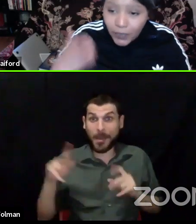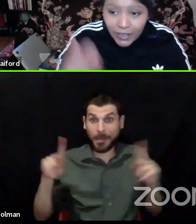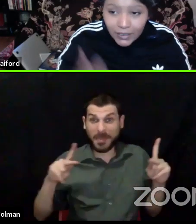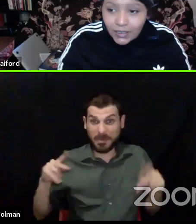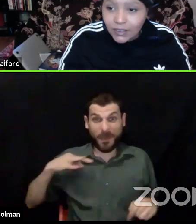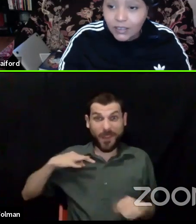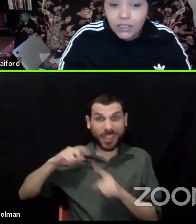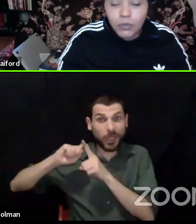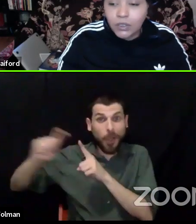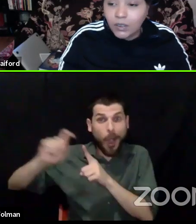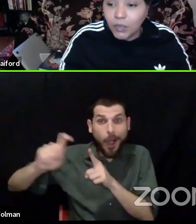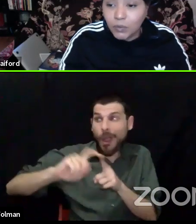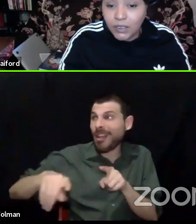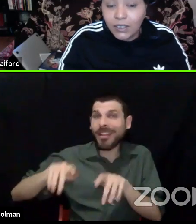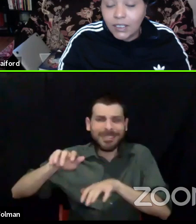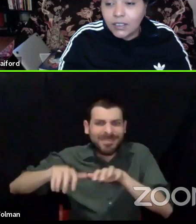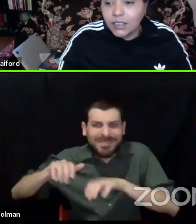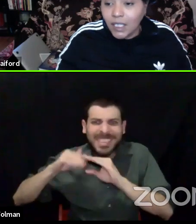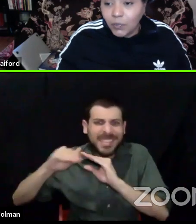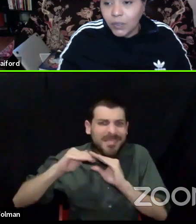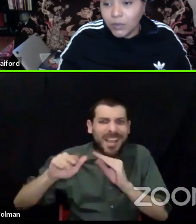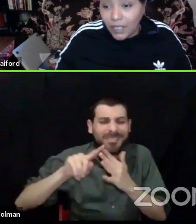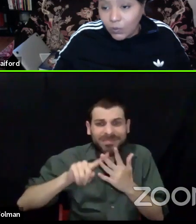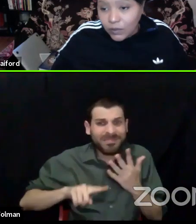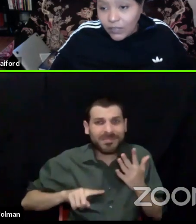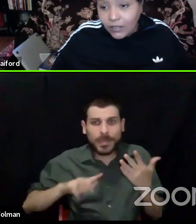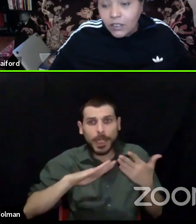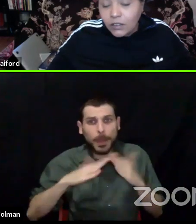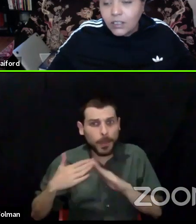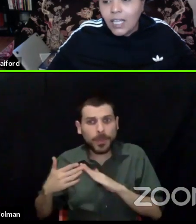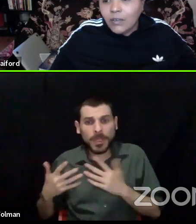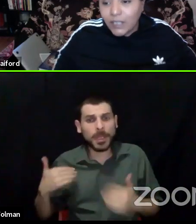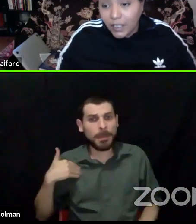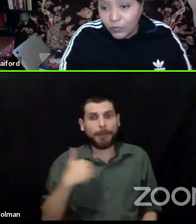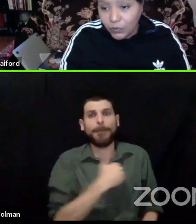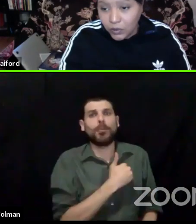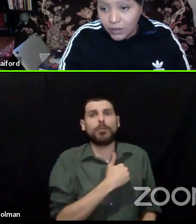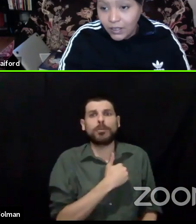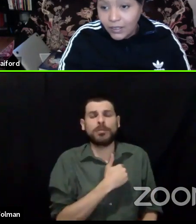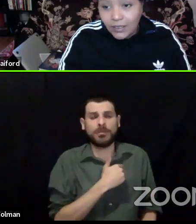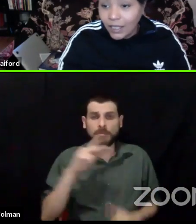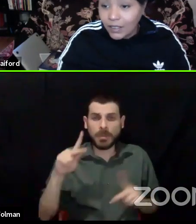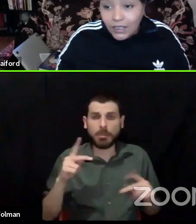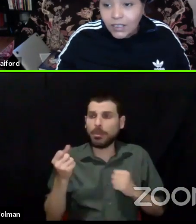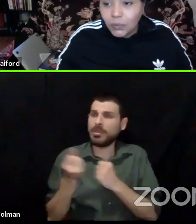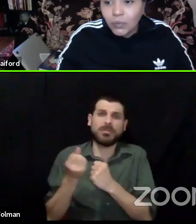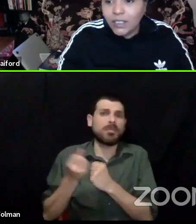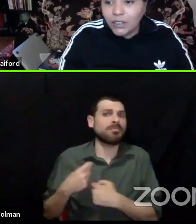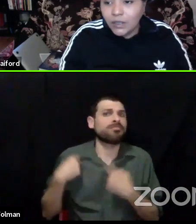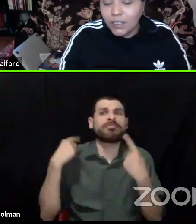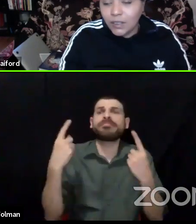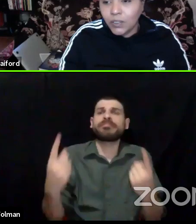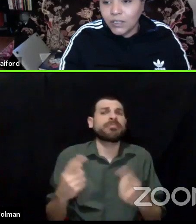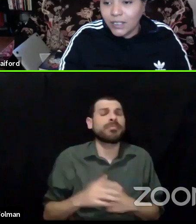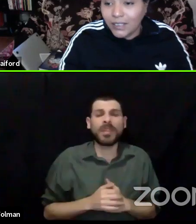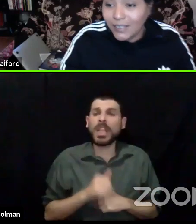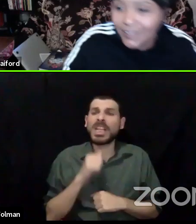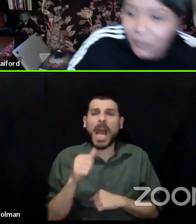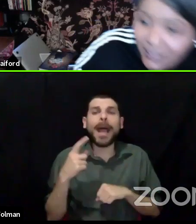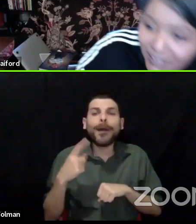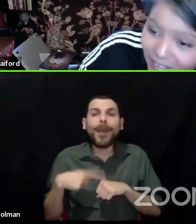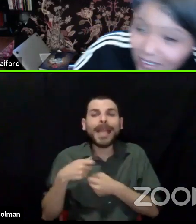phone banking, there's community members, and these are the same people that we've literally advocated for. These aren't just the people that show up to the protest